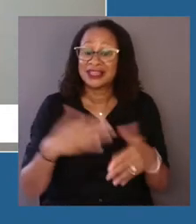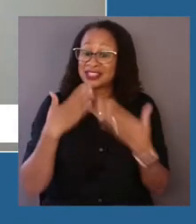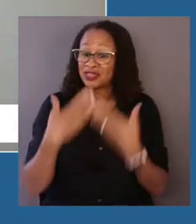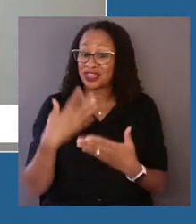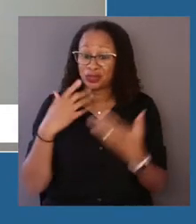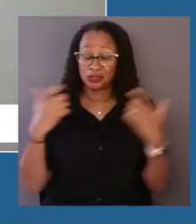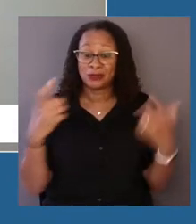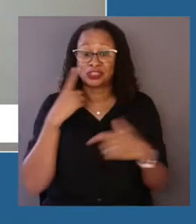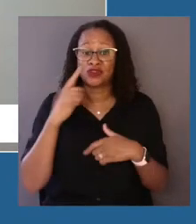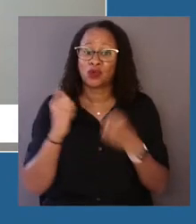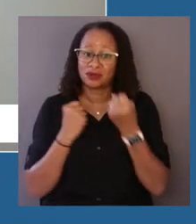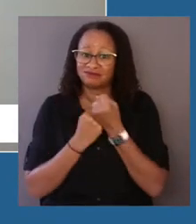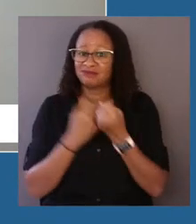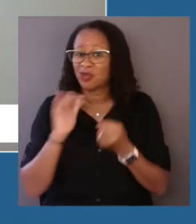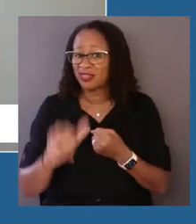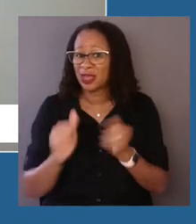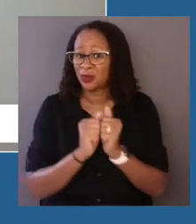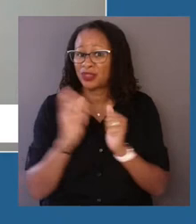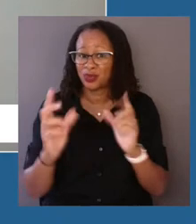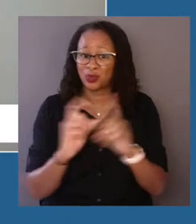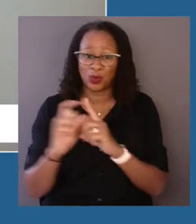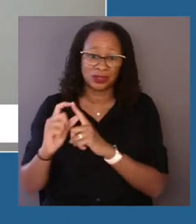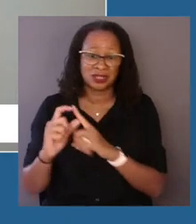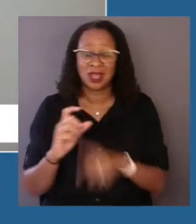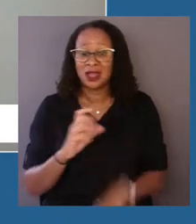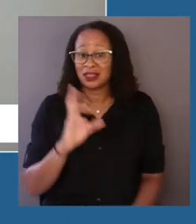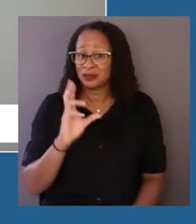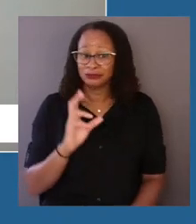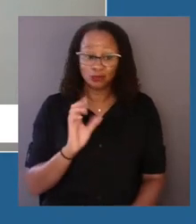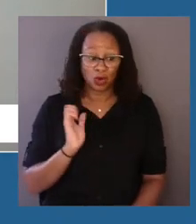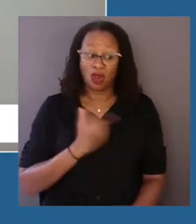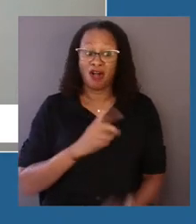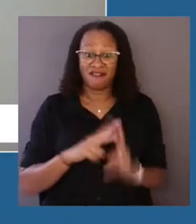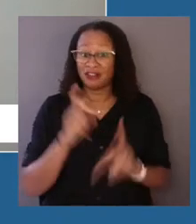underscoring that. There's no uncertainty on that point.